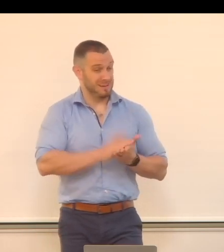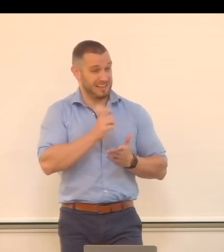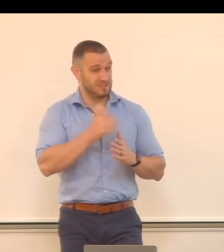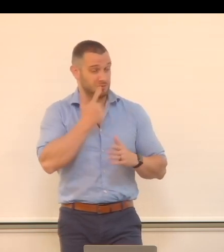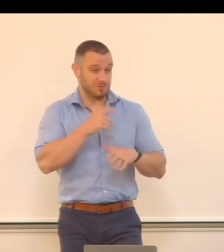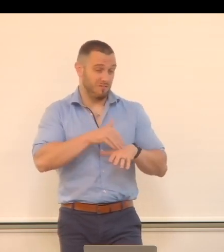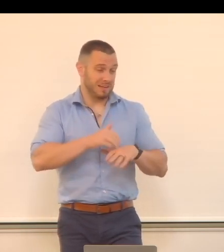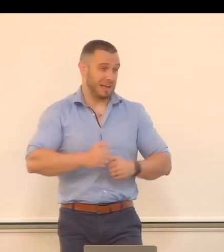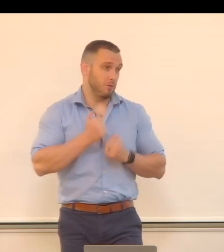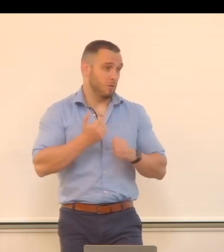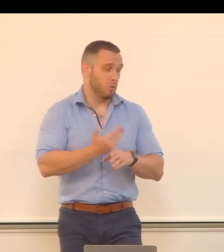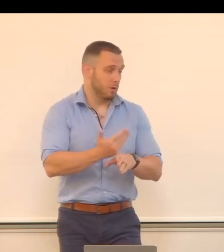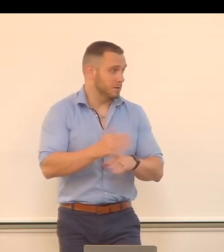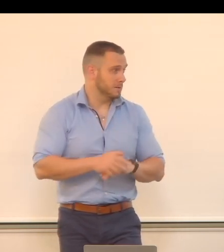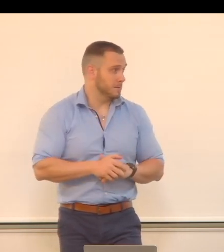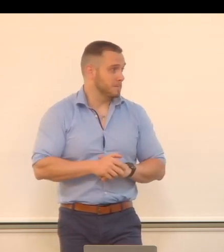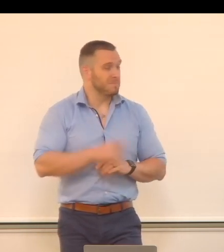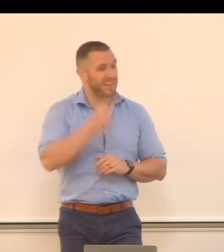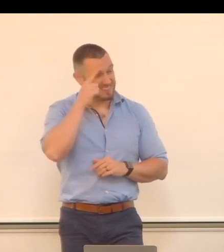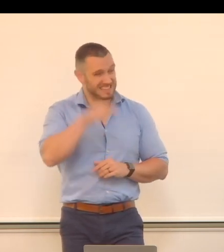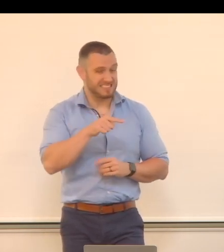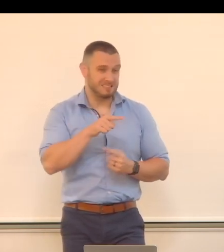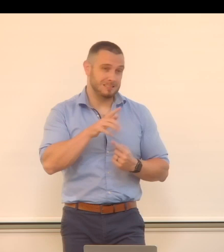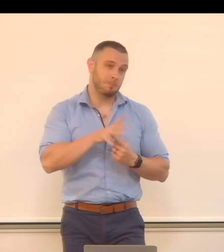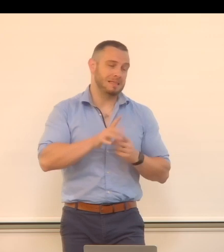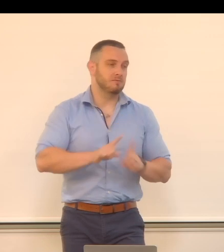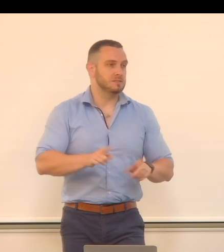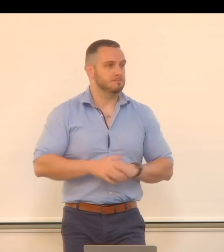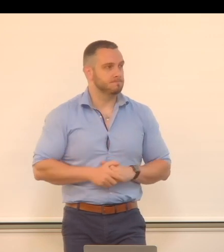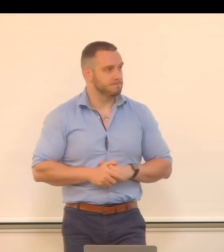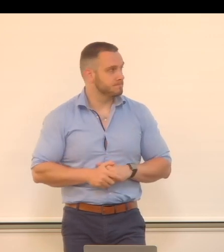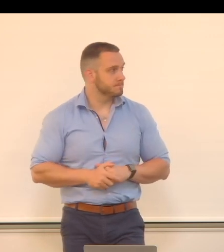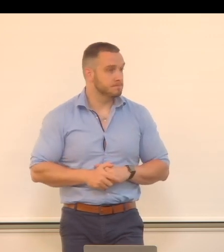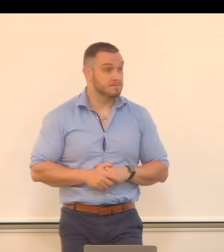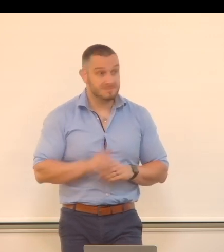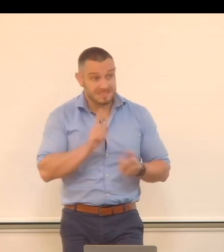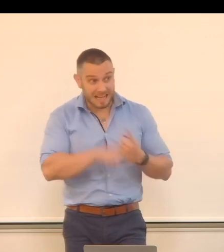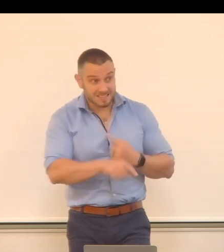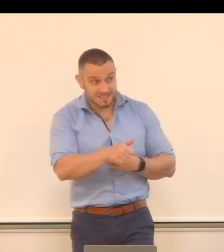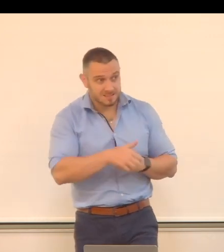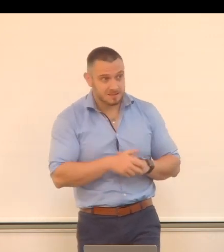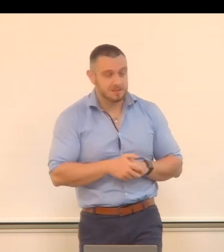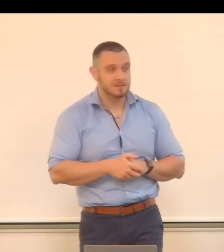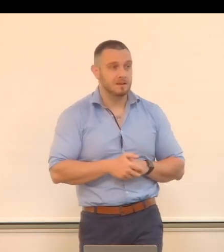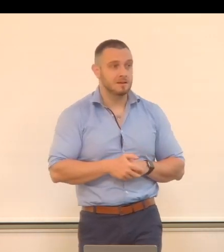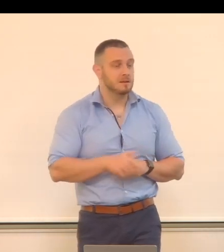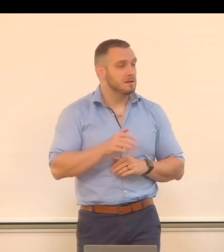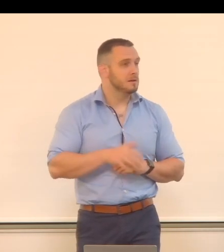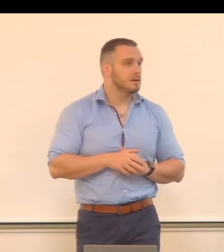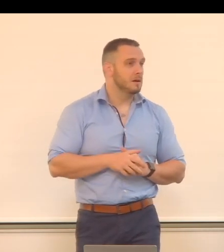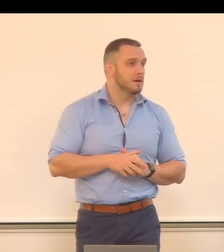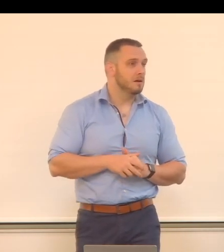of our operations. So I think that's mainly the difference in my mind. Did I answer your question? Yeah. I mean, I was also just curious